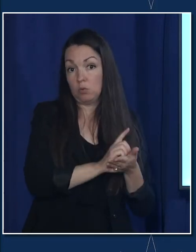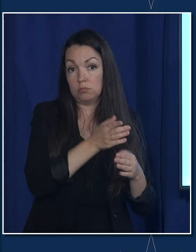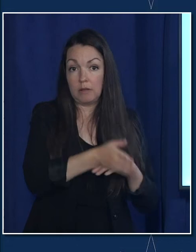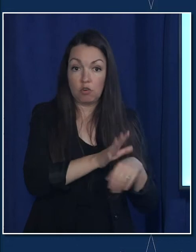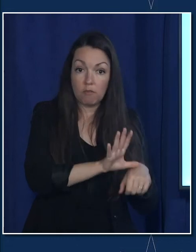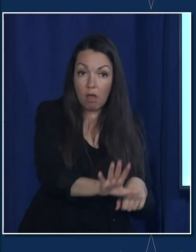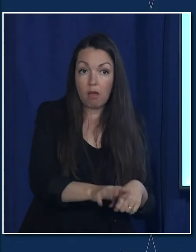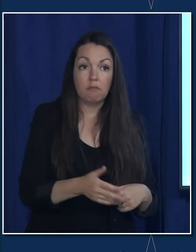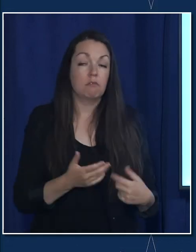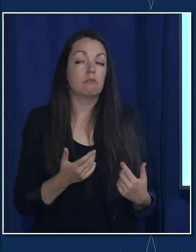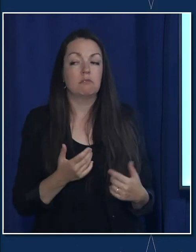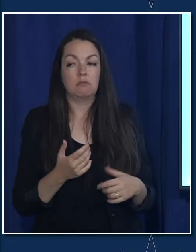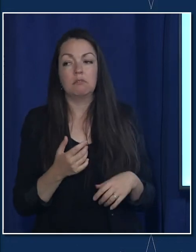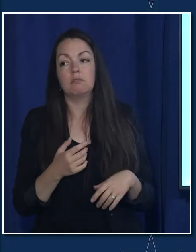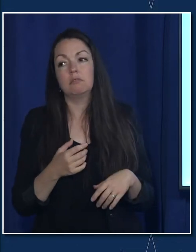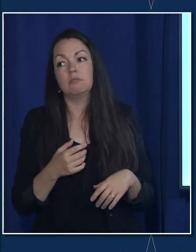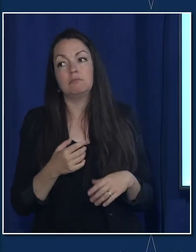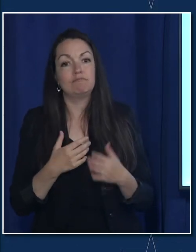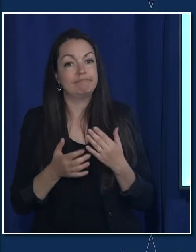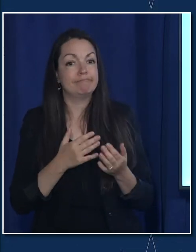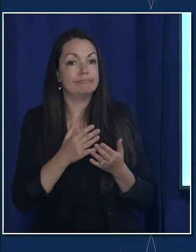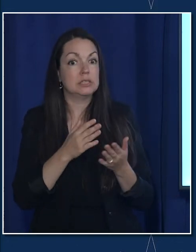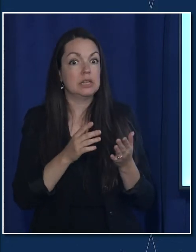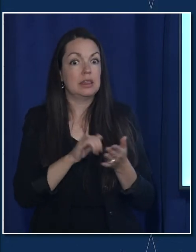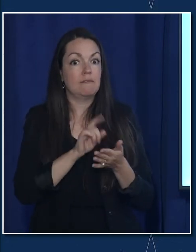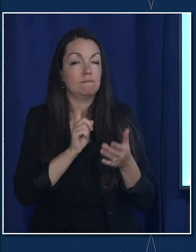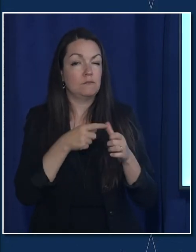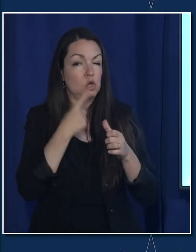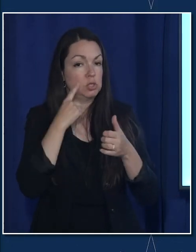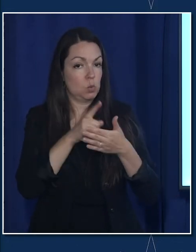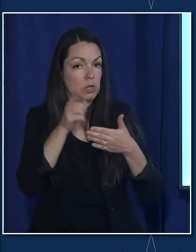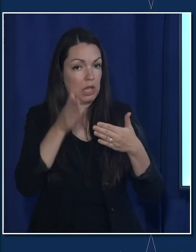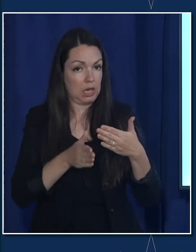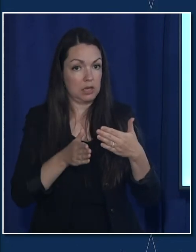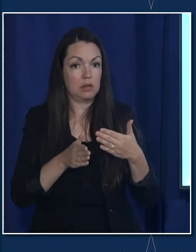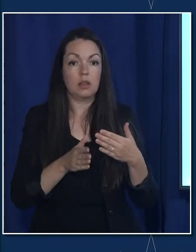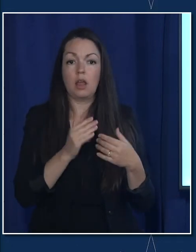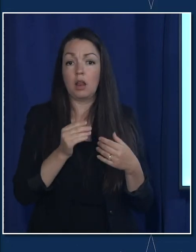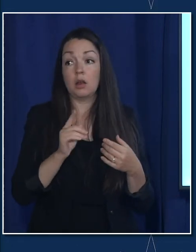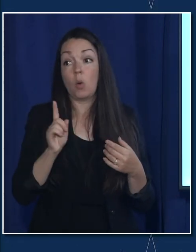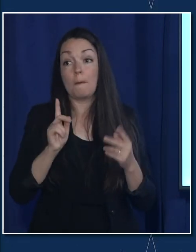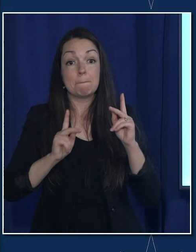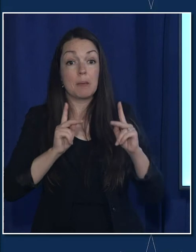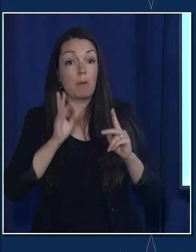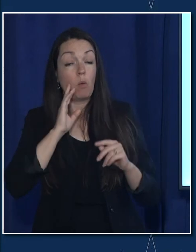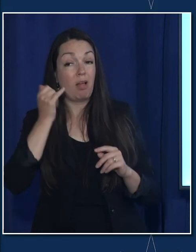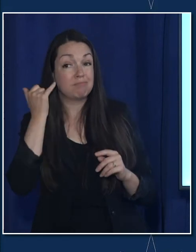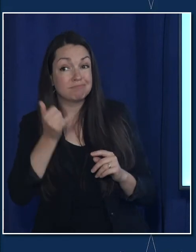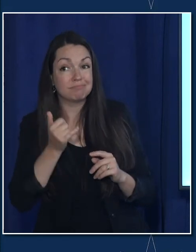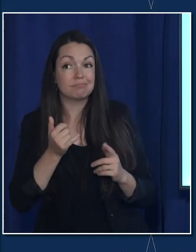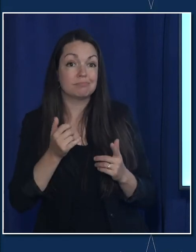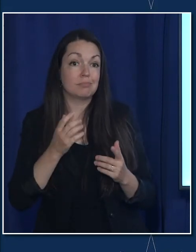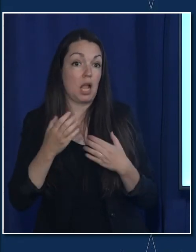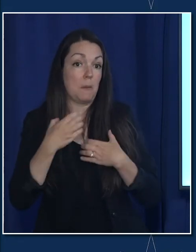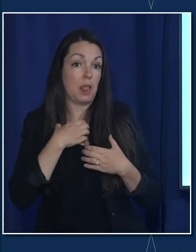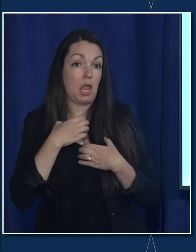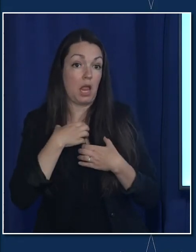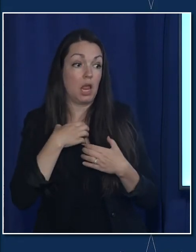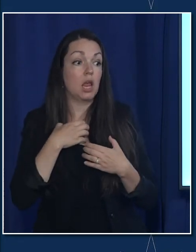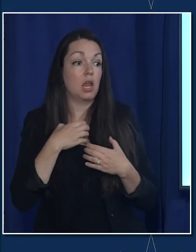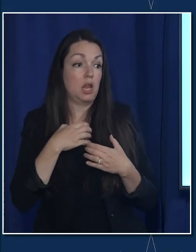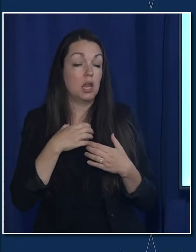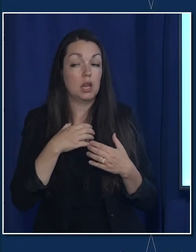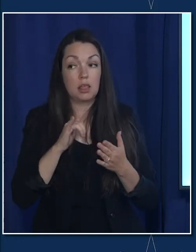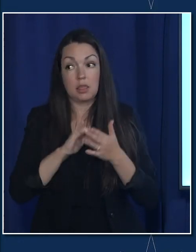more of an issue. And so, even just in that first weekend, and where we get complaints in, this is one of the ways in which we're driving some of